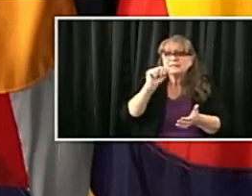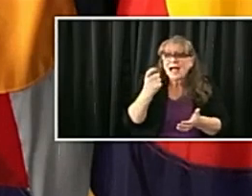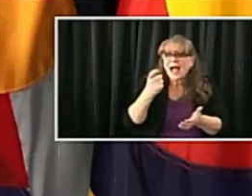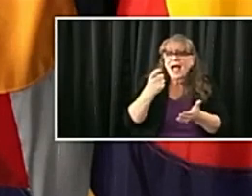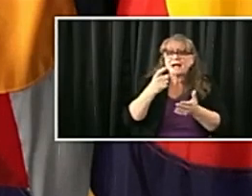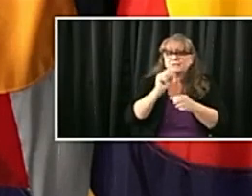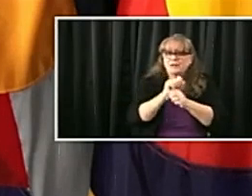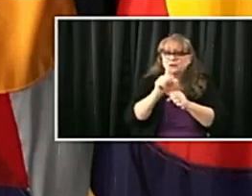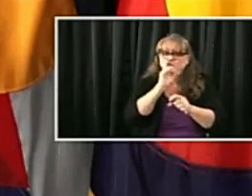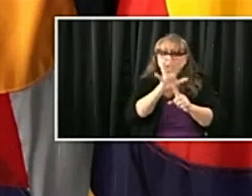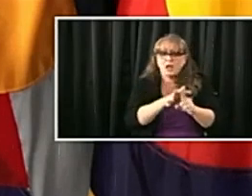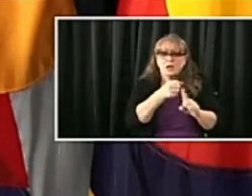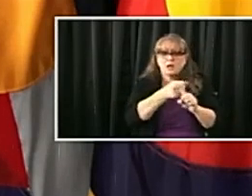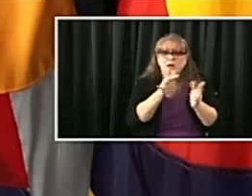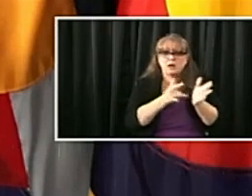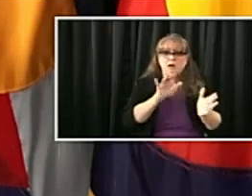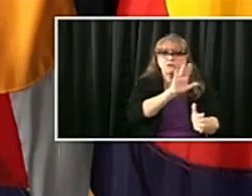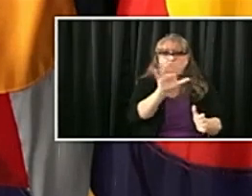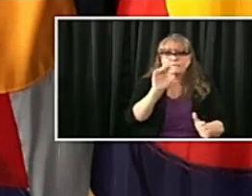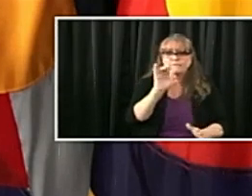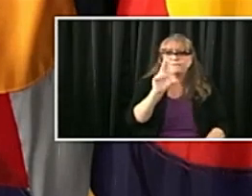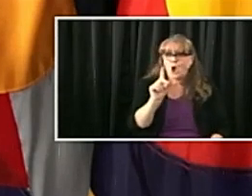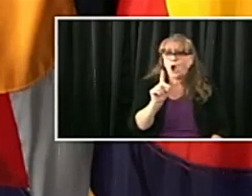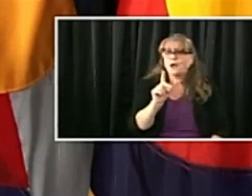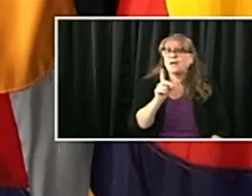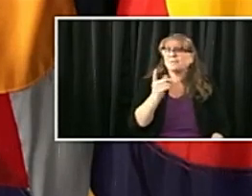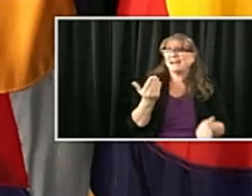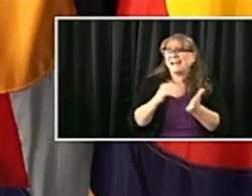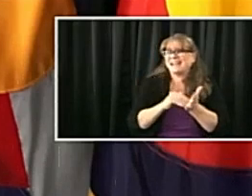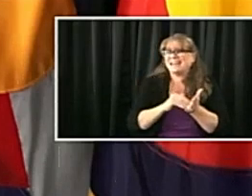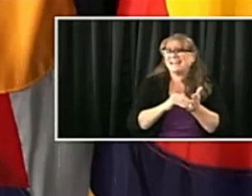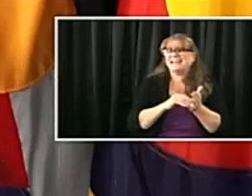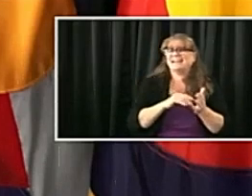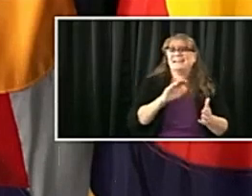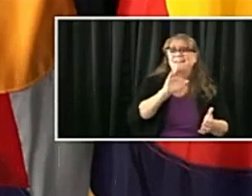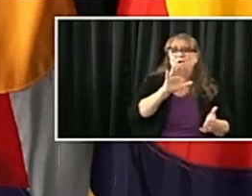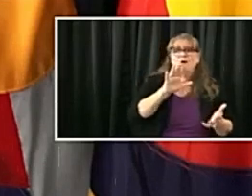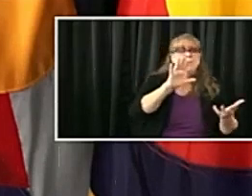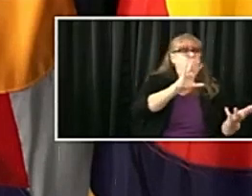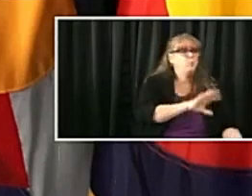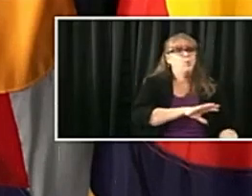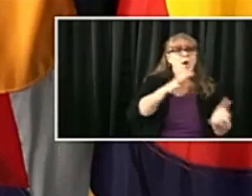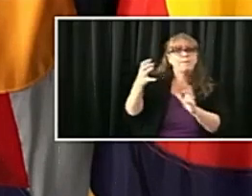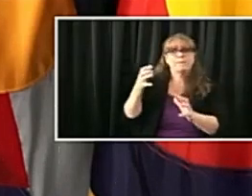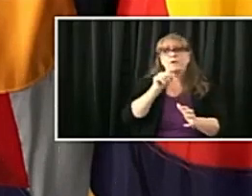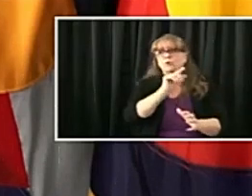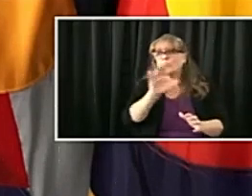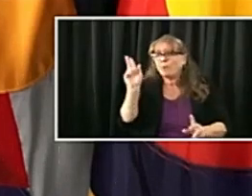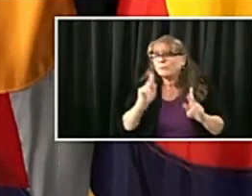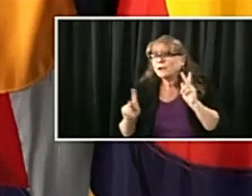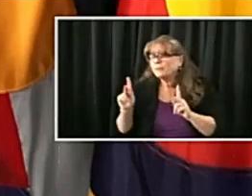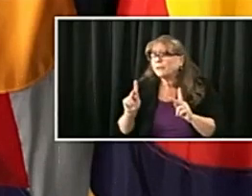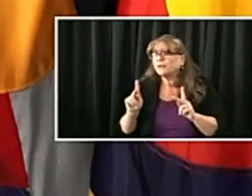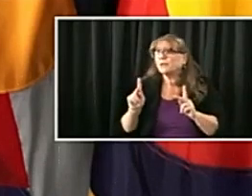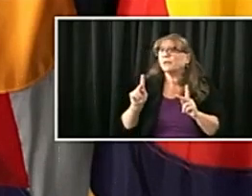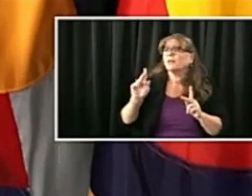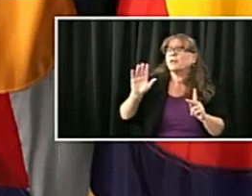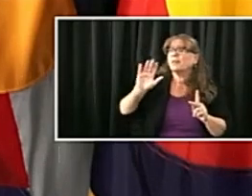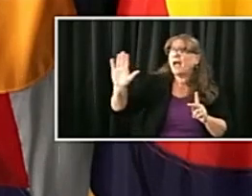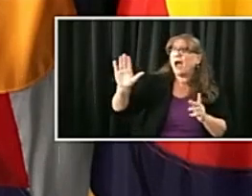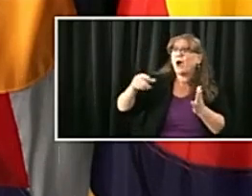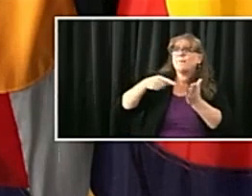inconvenience when flags are raised and delay legitimate payments at times by a week or two. And you do have to balance